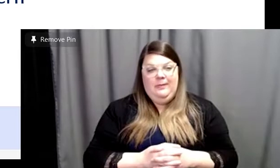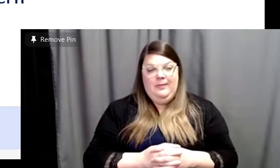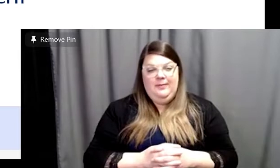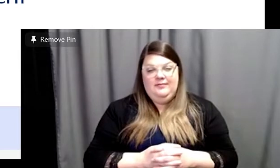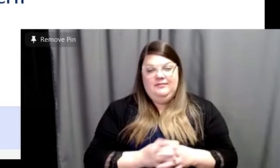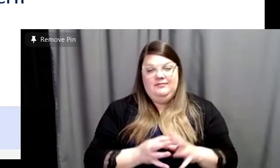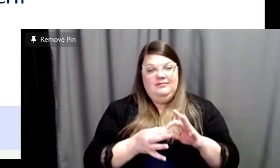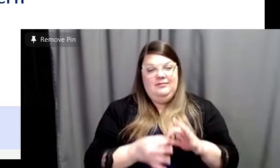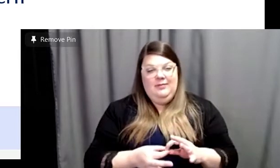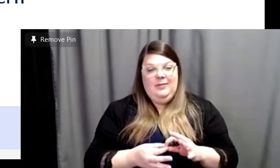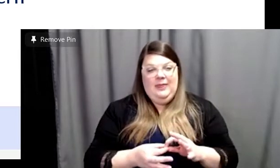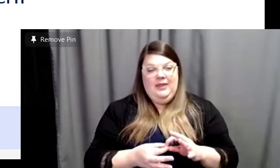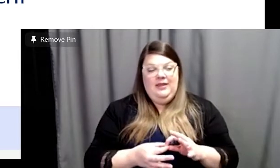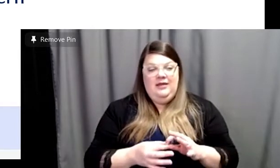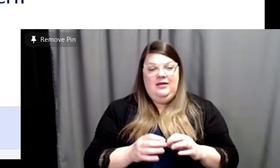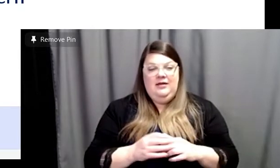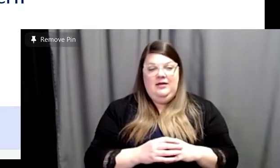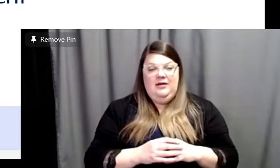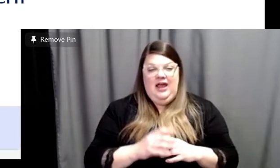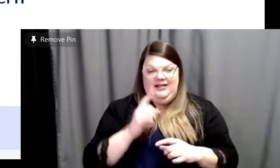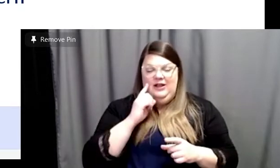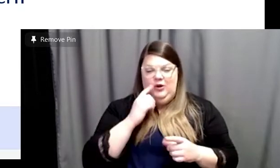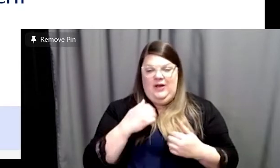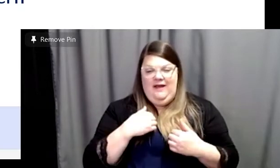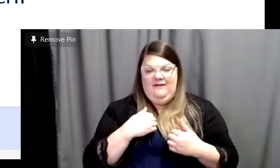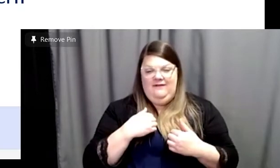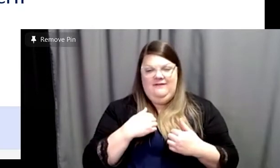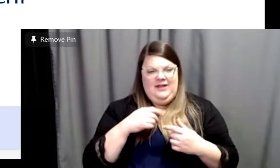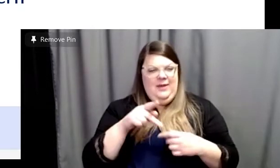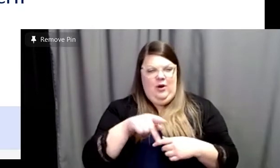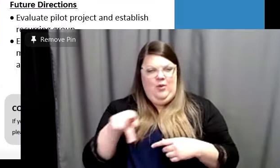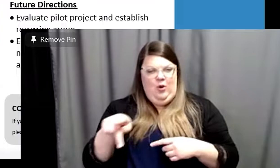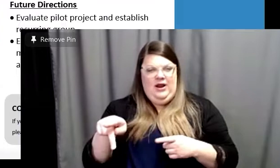is on belonging. I think we have the PowerPoint.